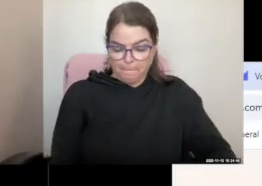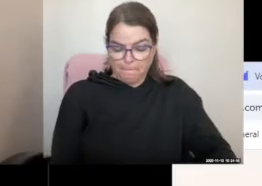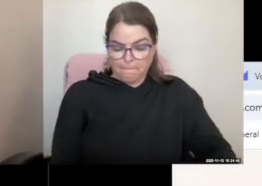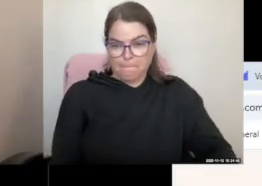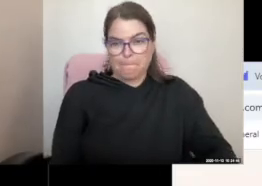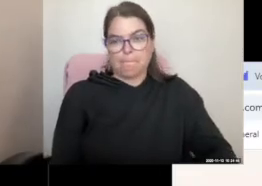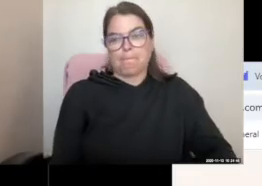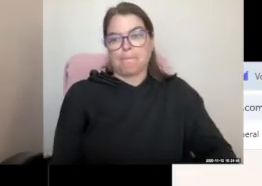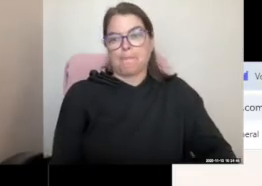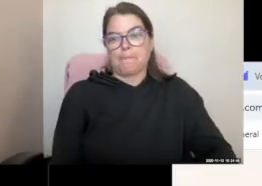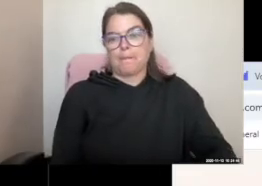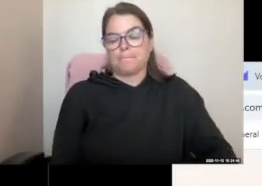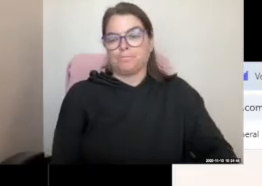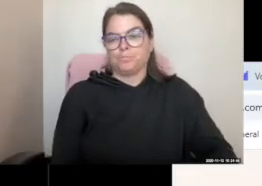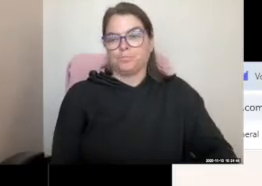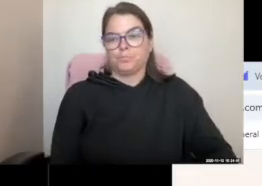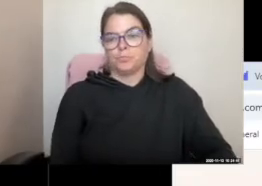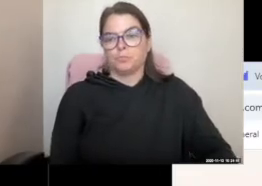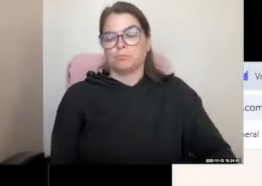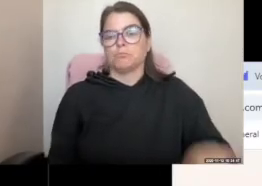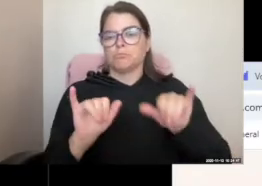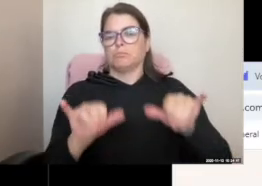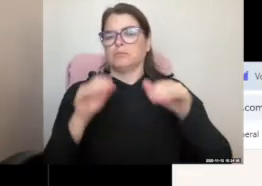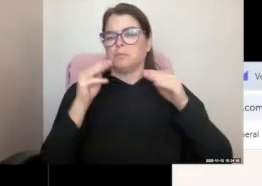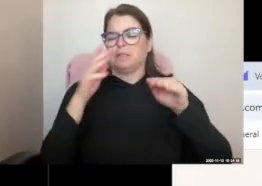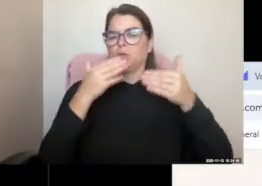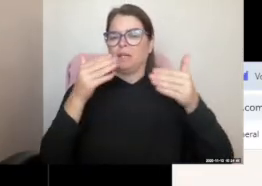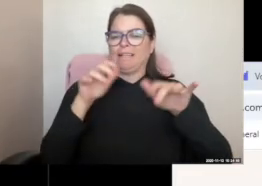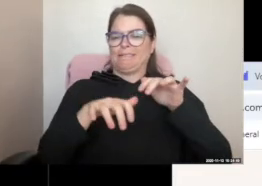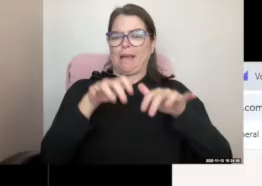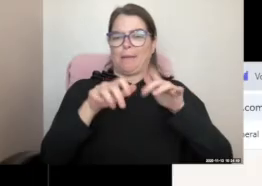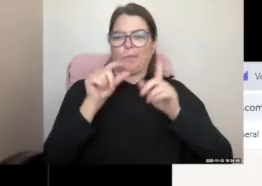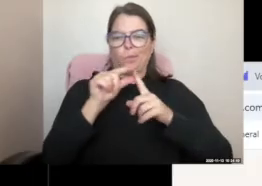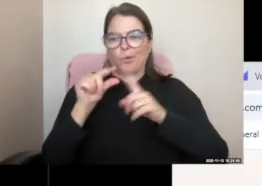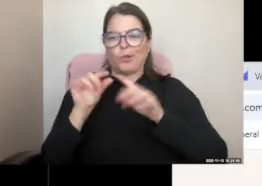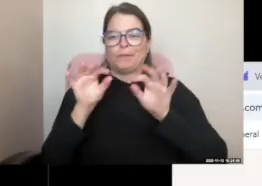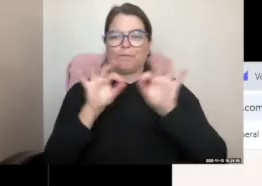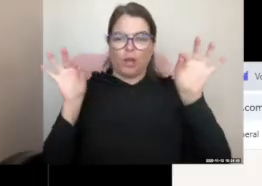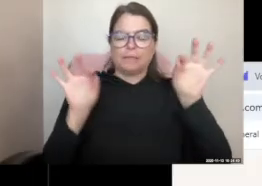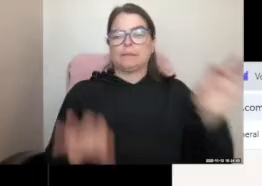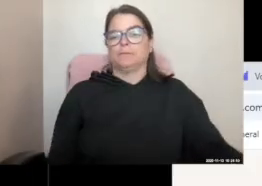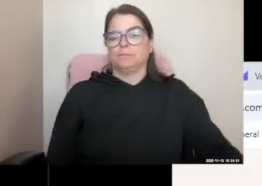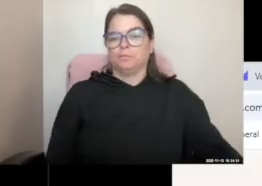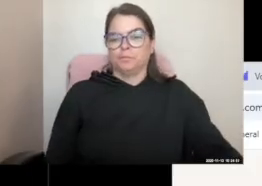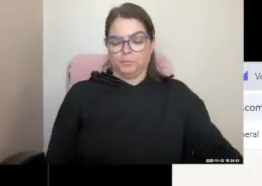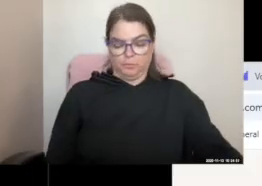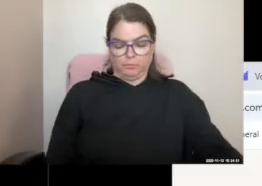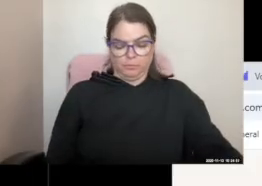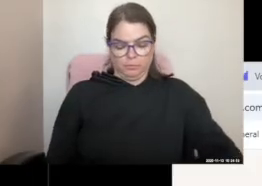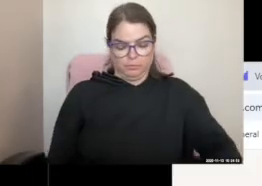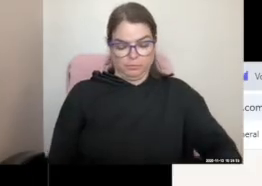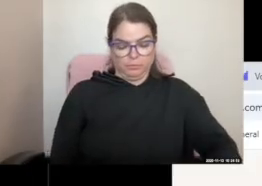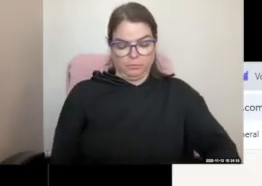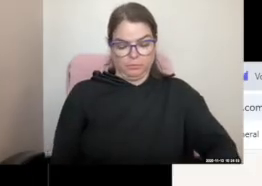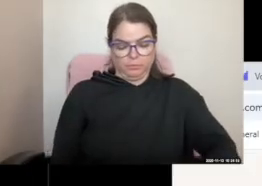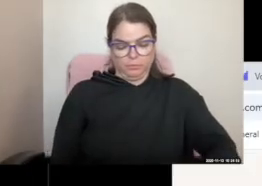Should we consider other funding sources, such as what are some creative ways to generate